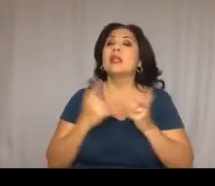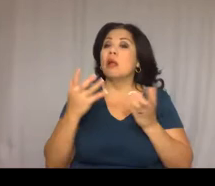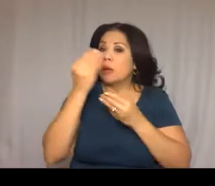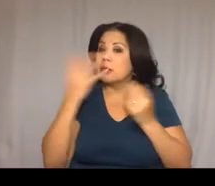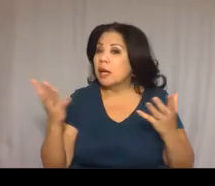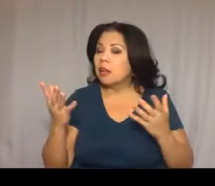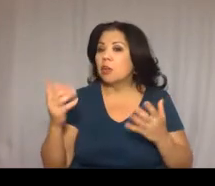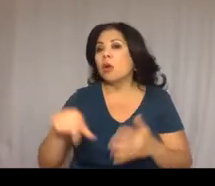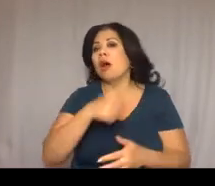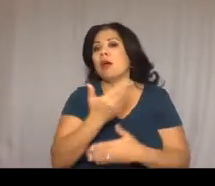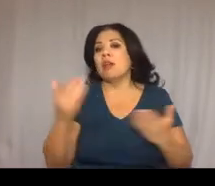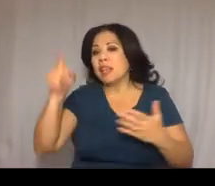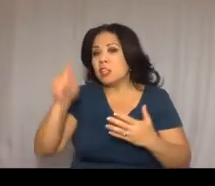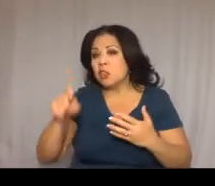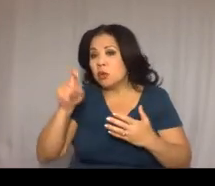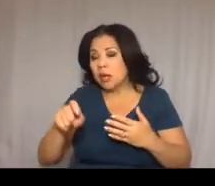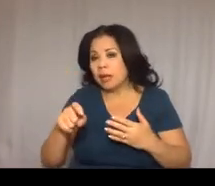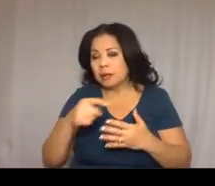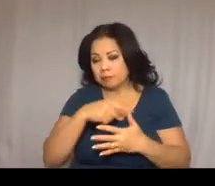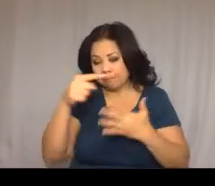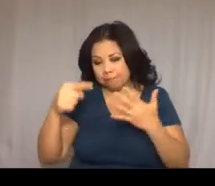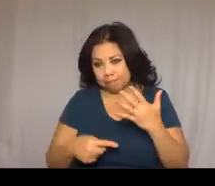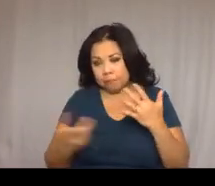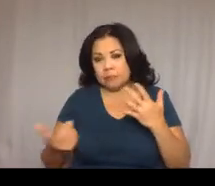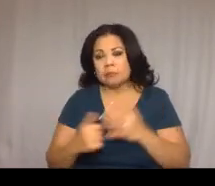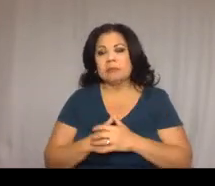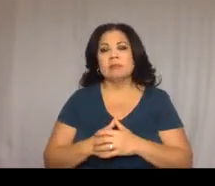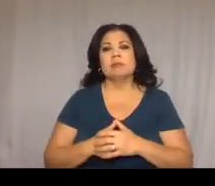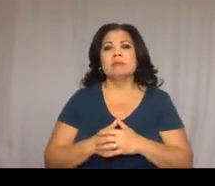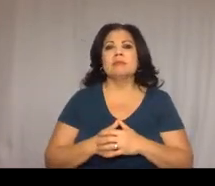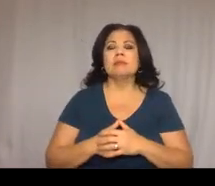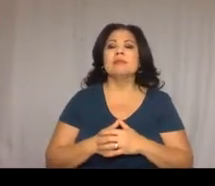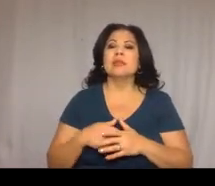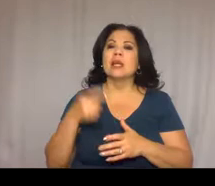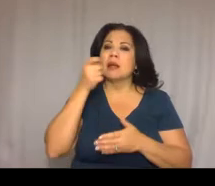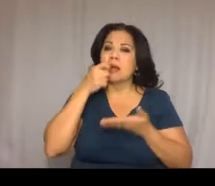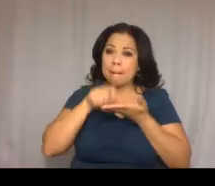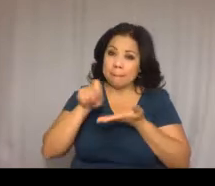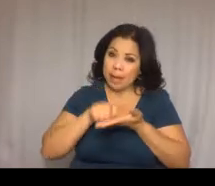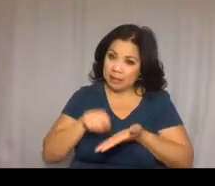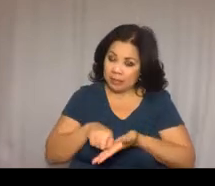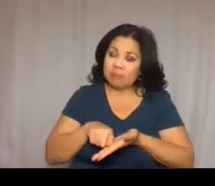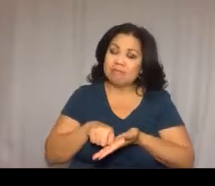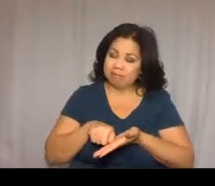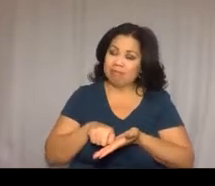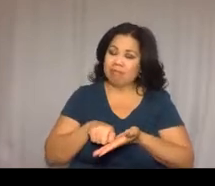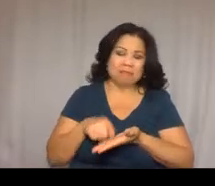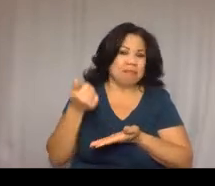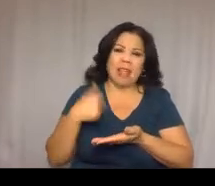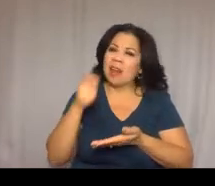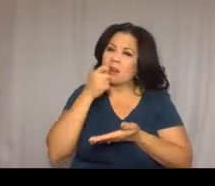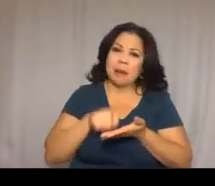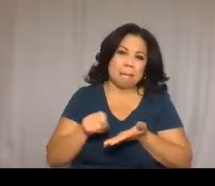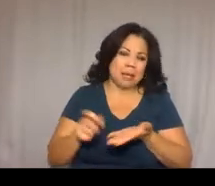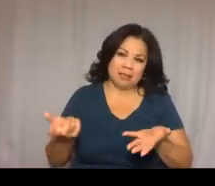you're going to need in order to do the project for today. So the first thing, of course, is you're going to need a pencil. Any old pencil will